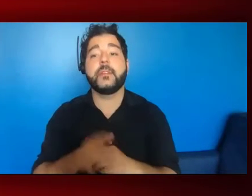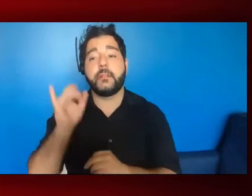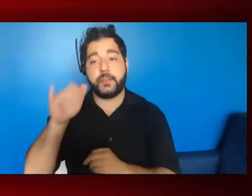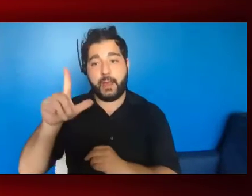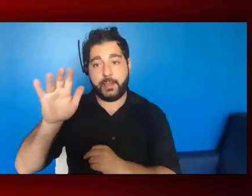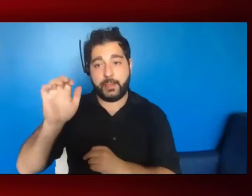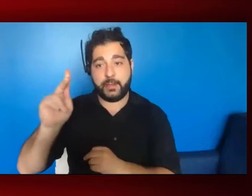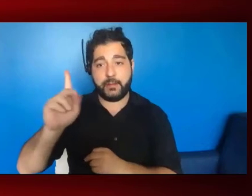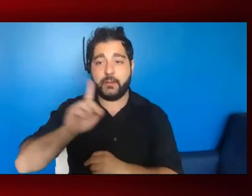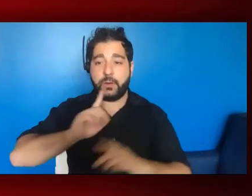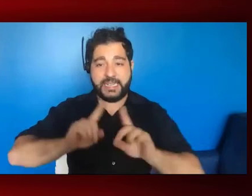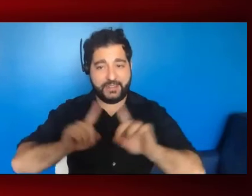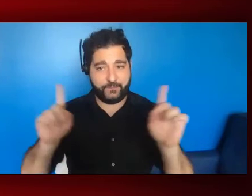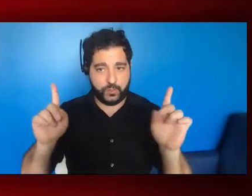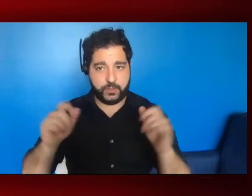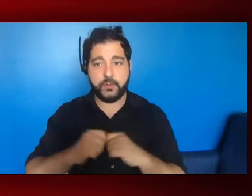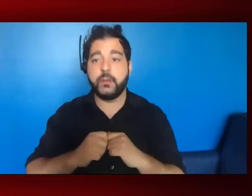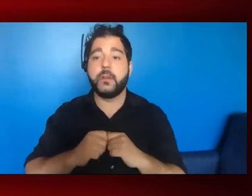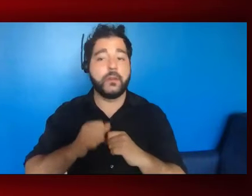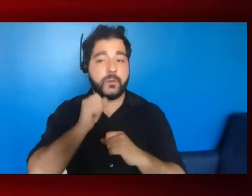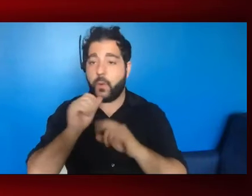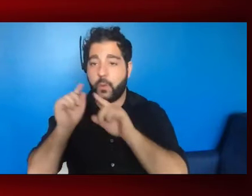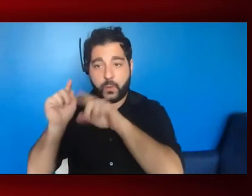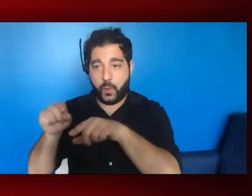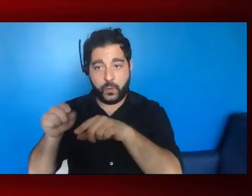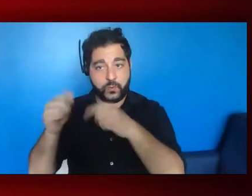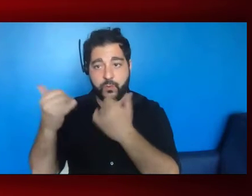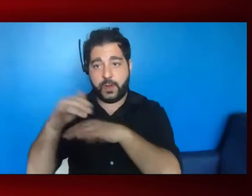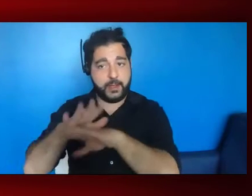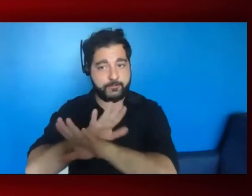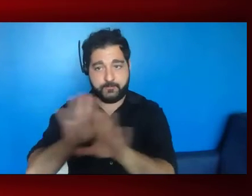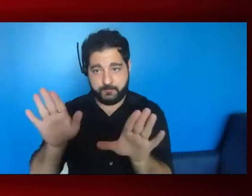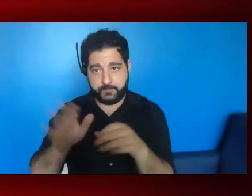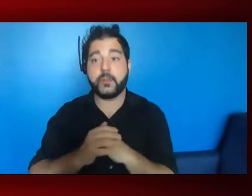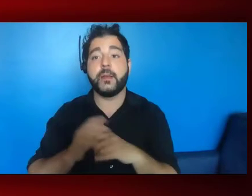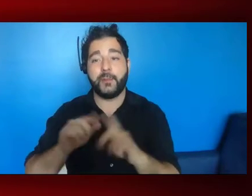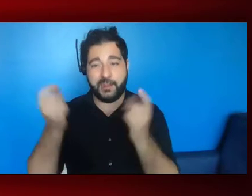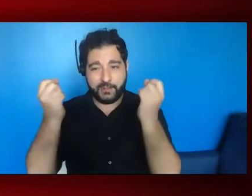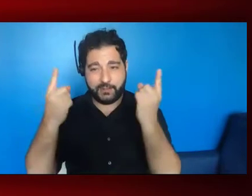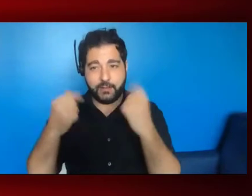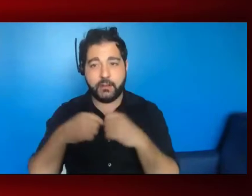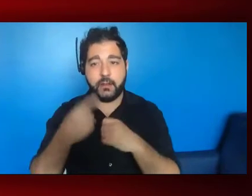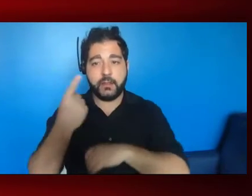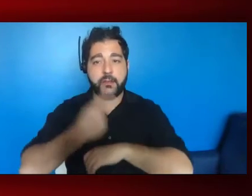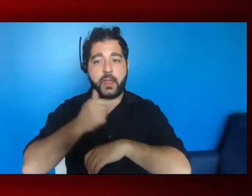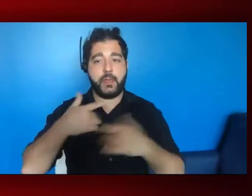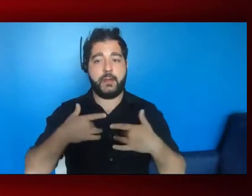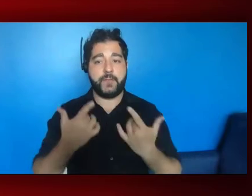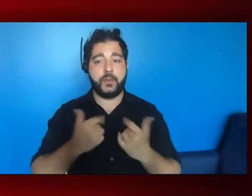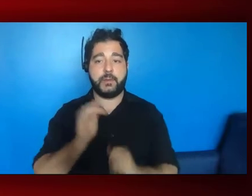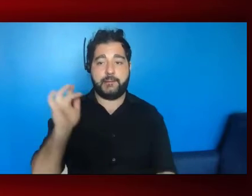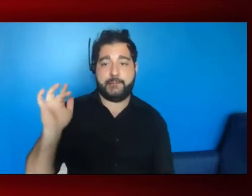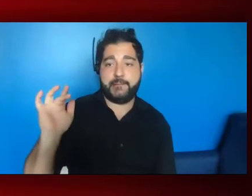are different links and you should not be going to those this evening. But on the day of the event, you can press on